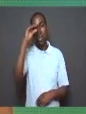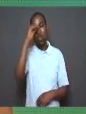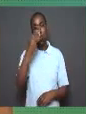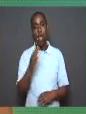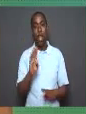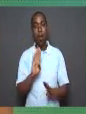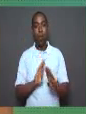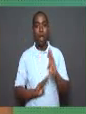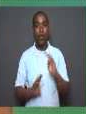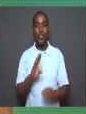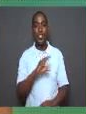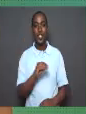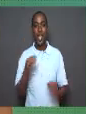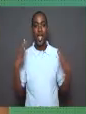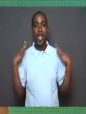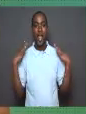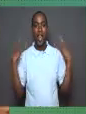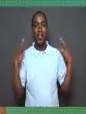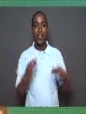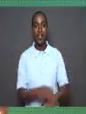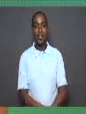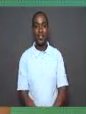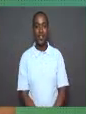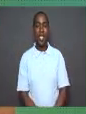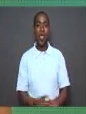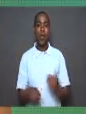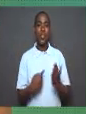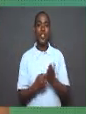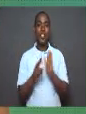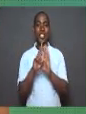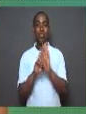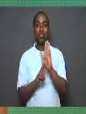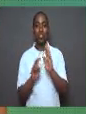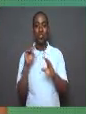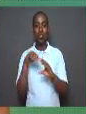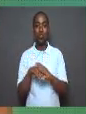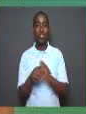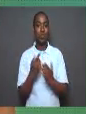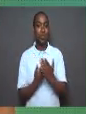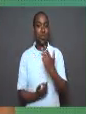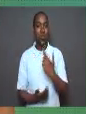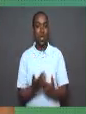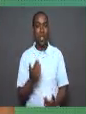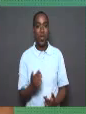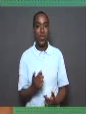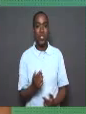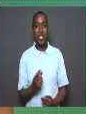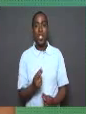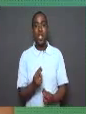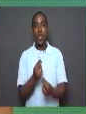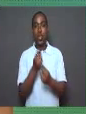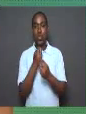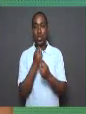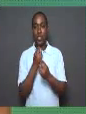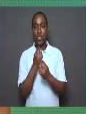biology and health. In this unit, we will discuss the nutrients the